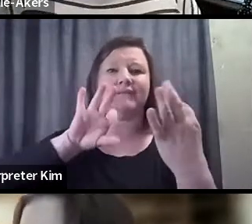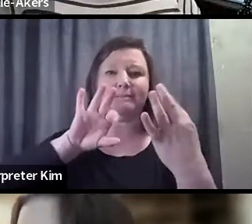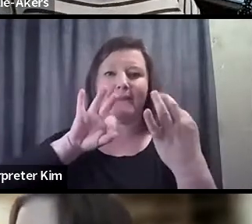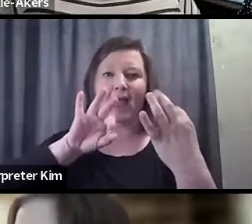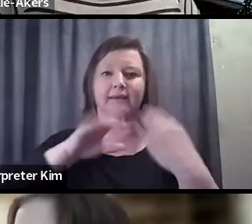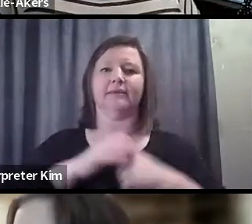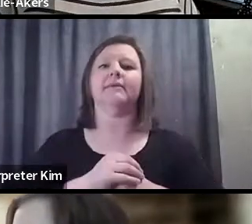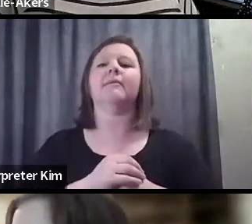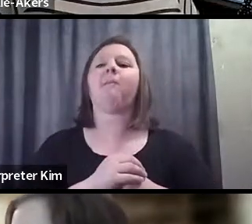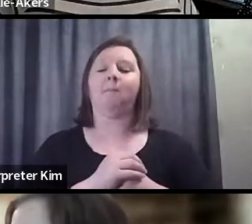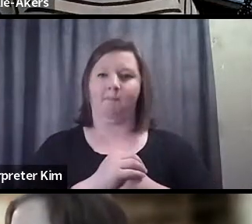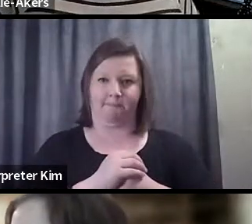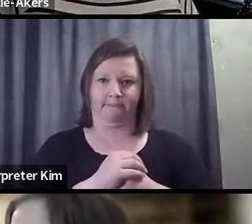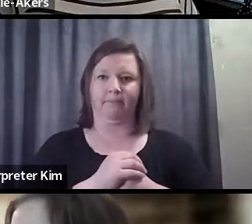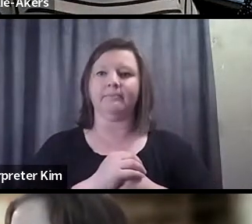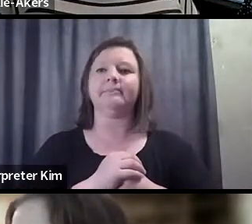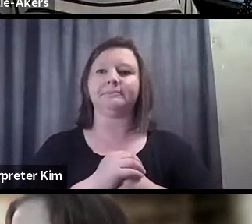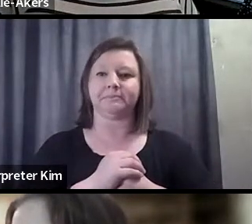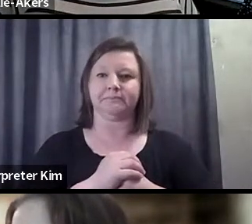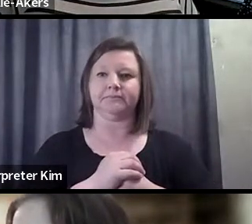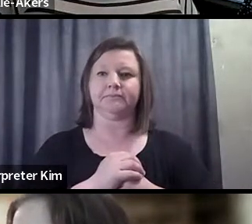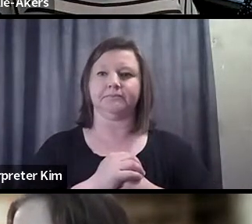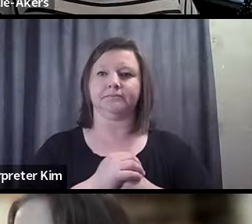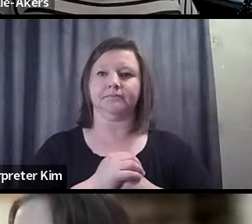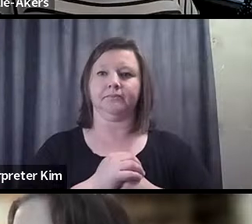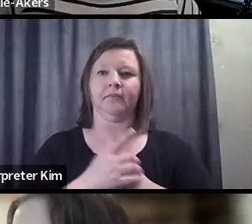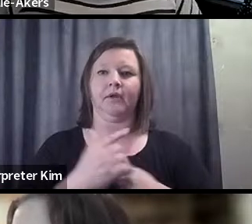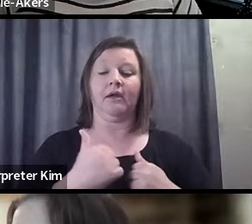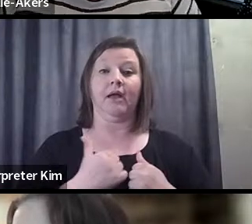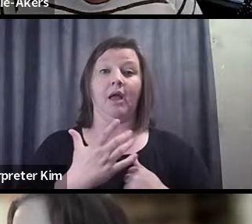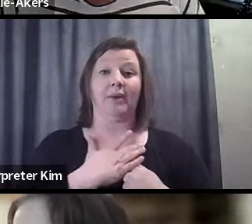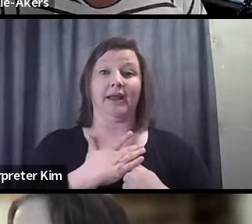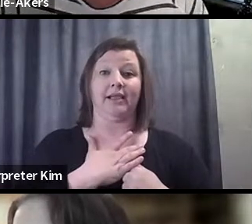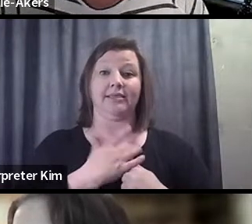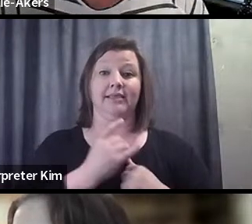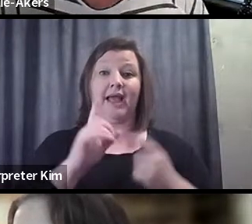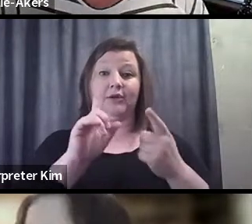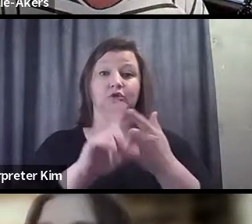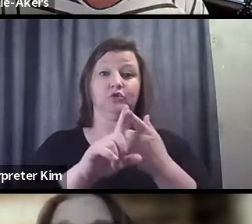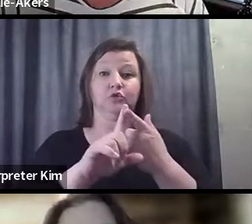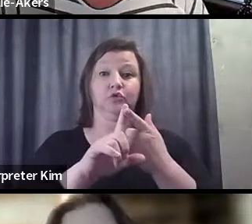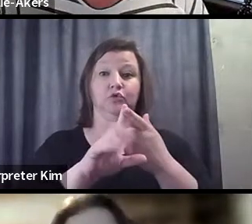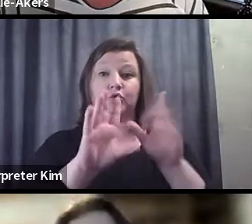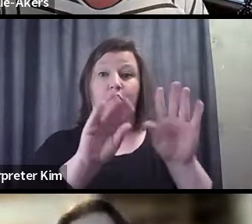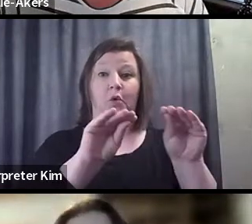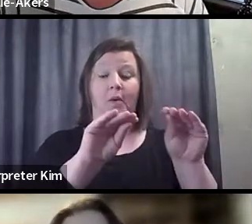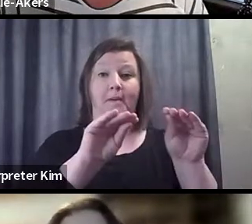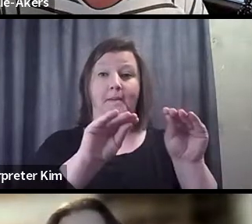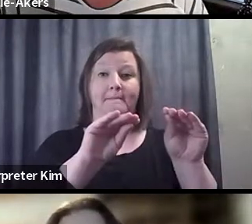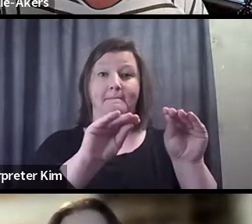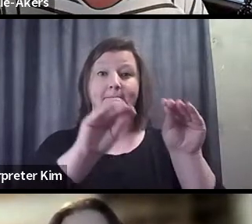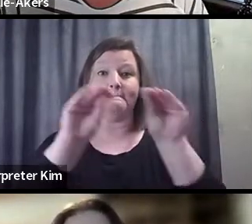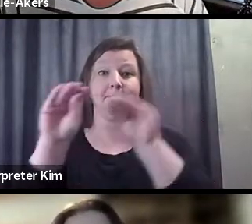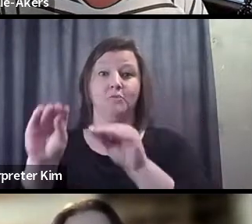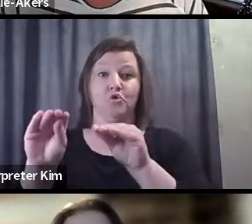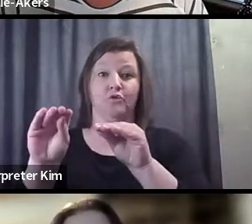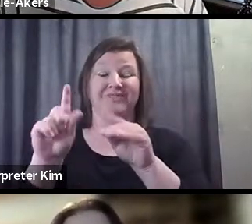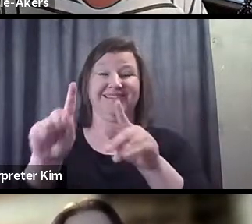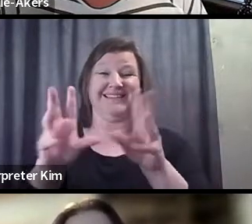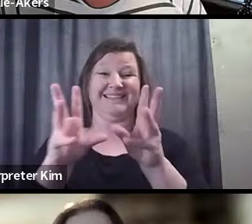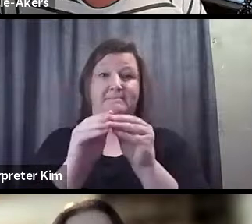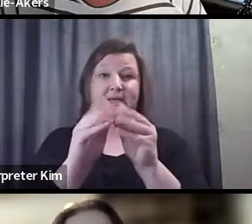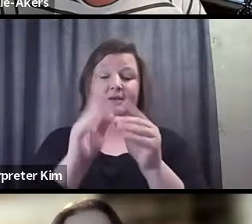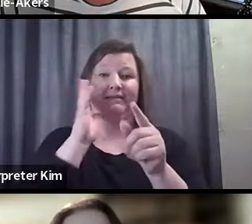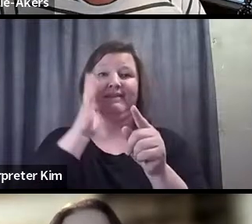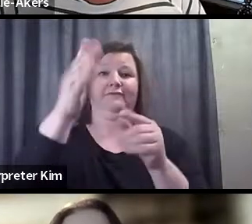I would like to move the meeting from this exact time going forward because